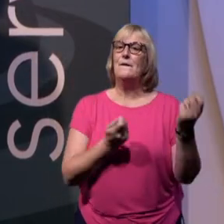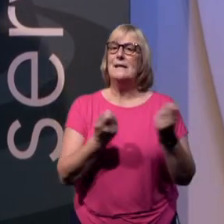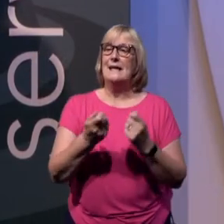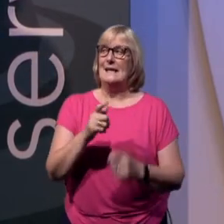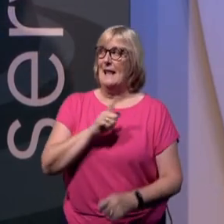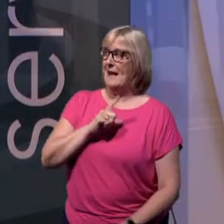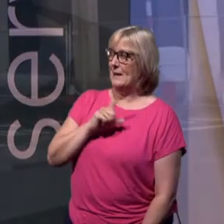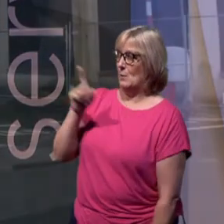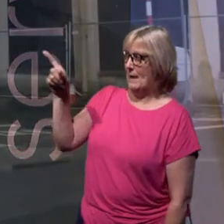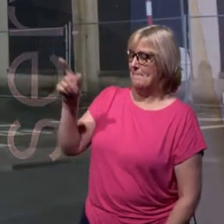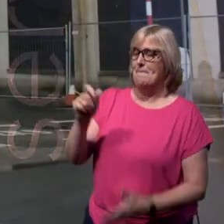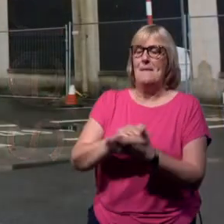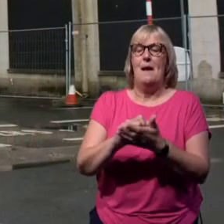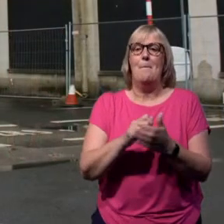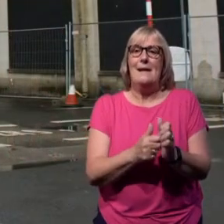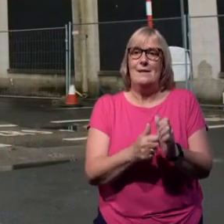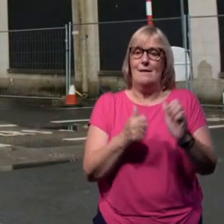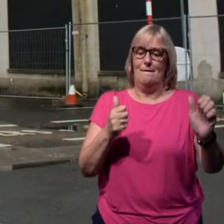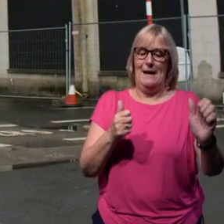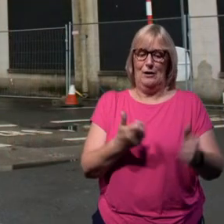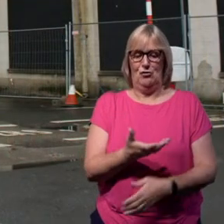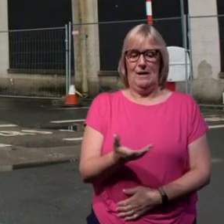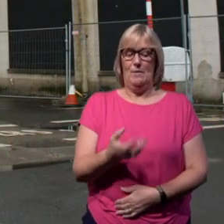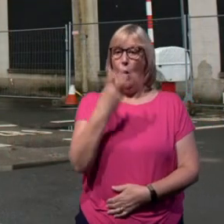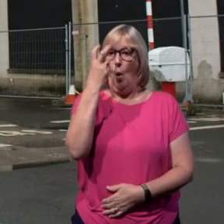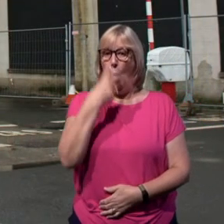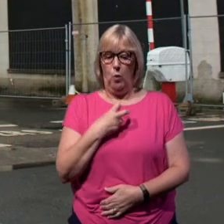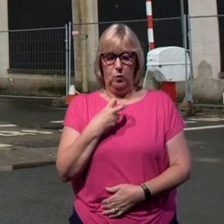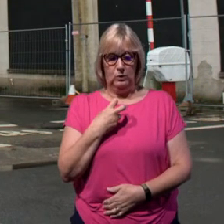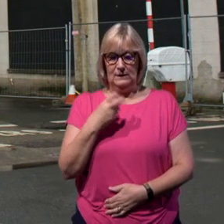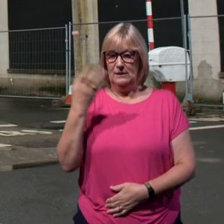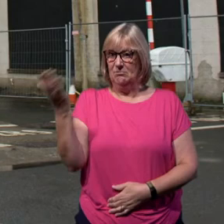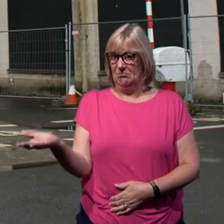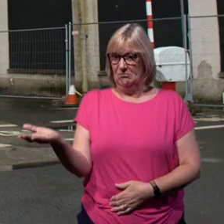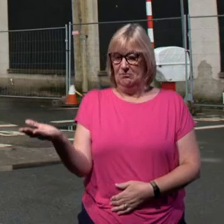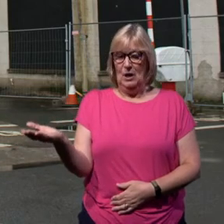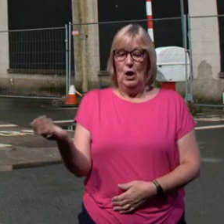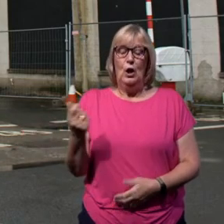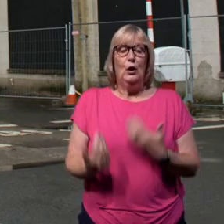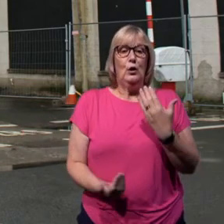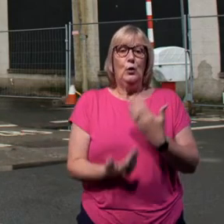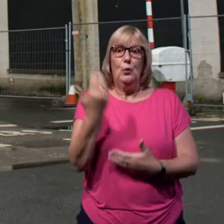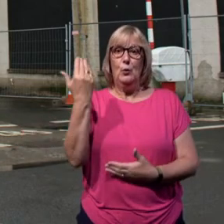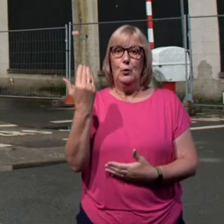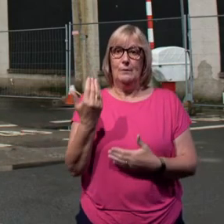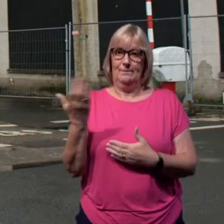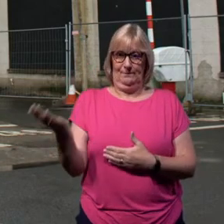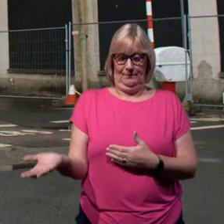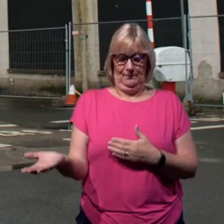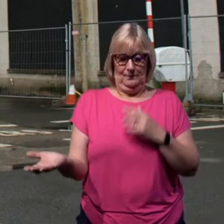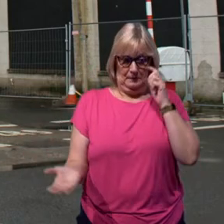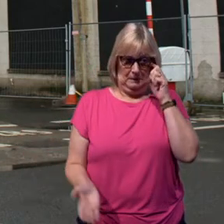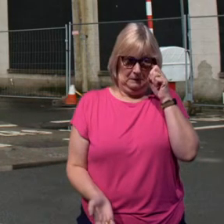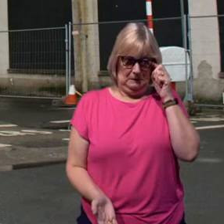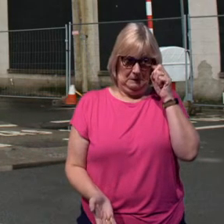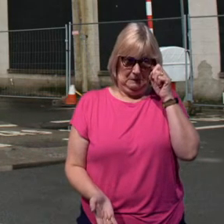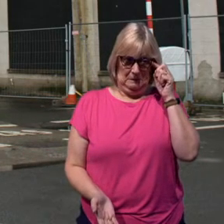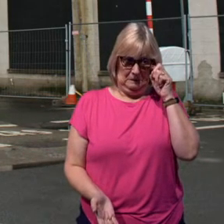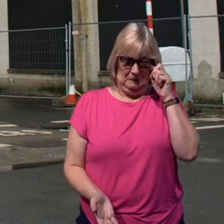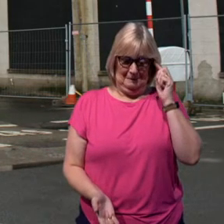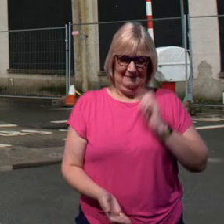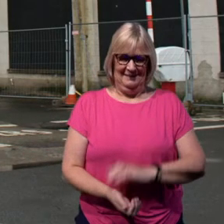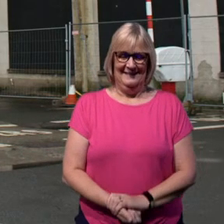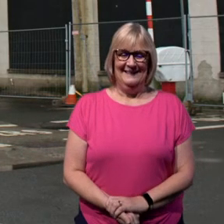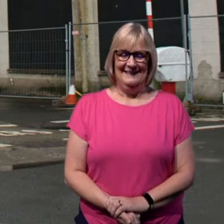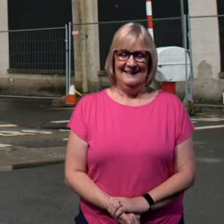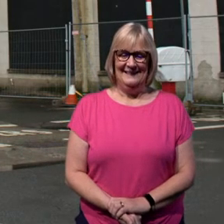factory comes in. And there it is, the two sides of the story, the 2015 picture with the building on the